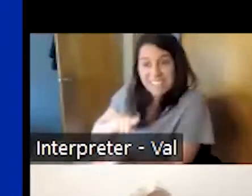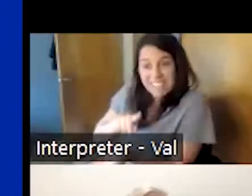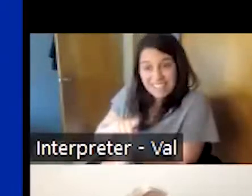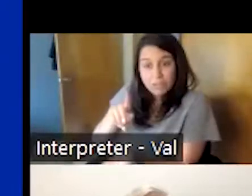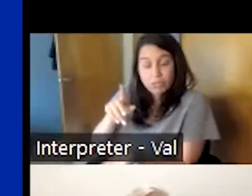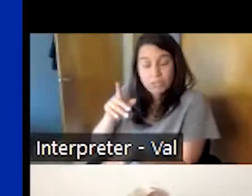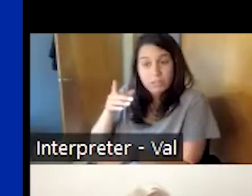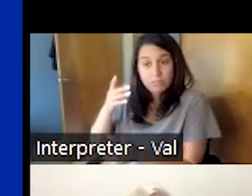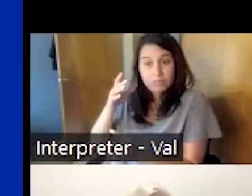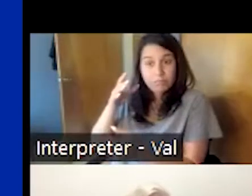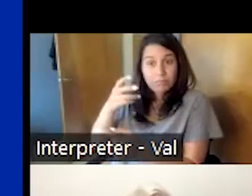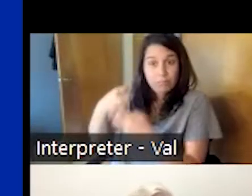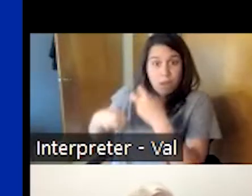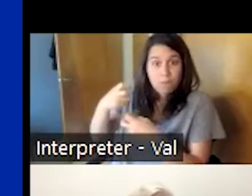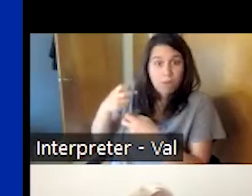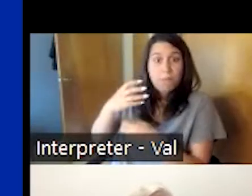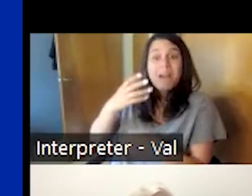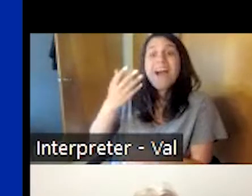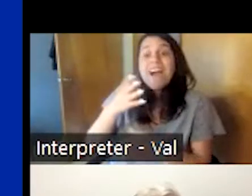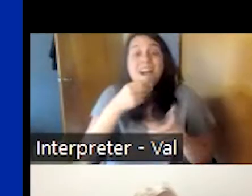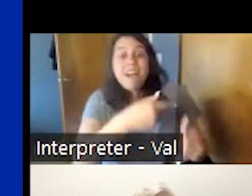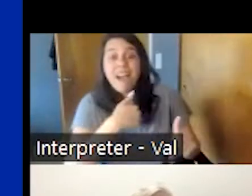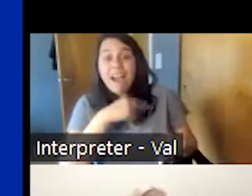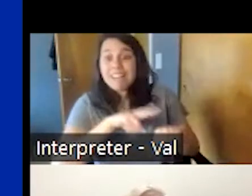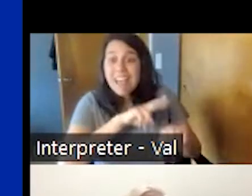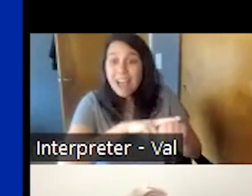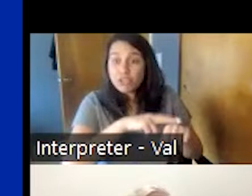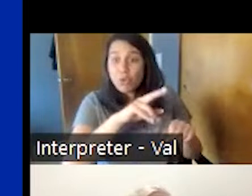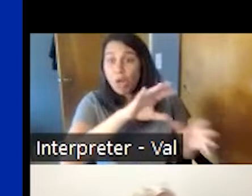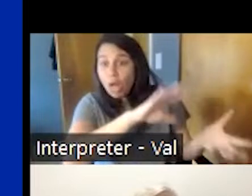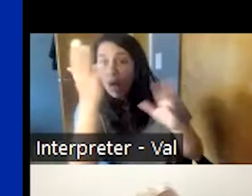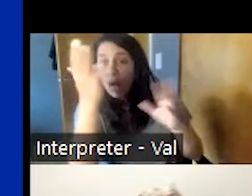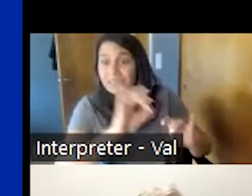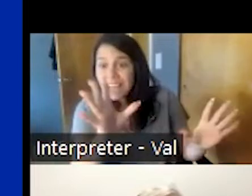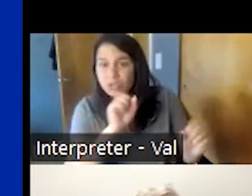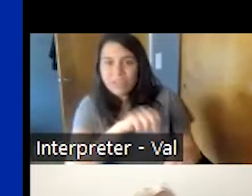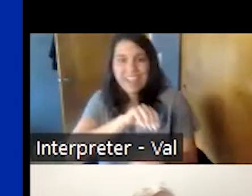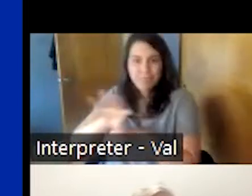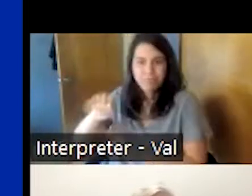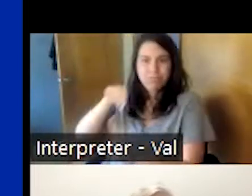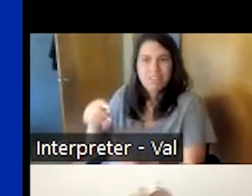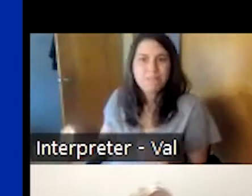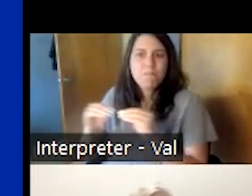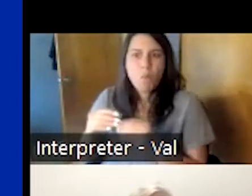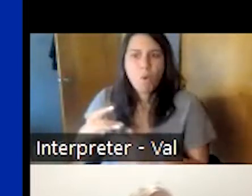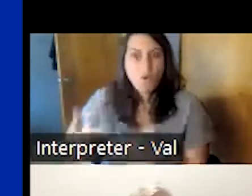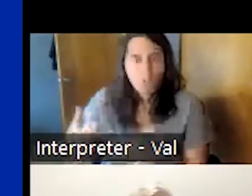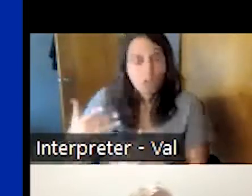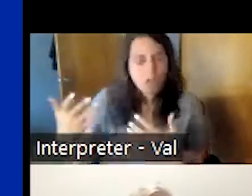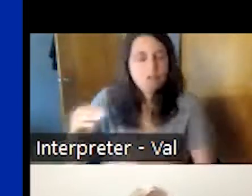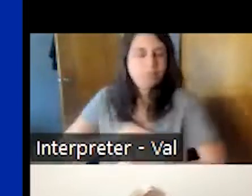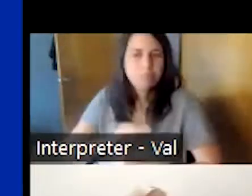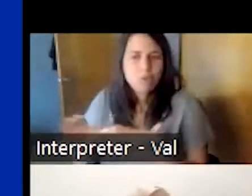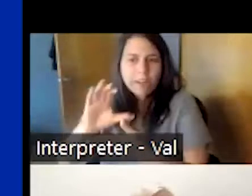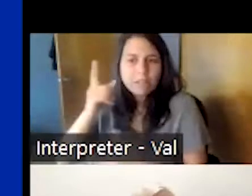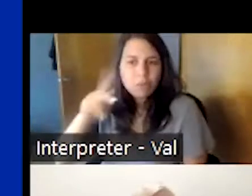as a natural disaster, tends to have stronger psychological effects. A person is more likely to meet criteria for PTSD than